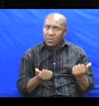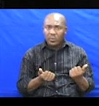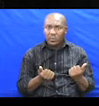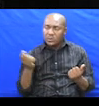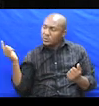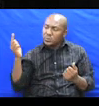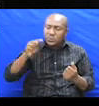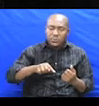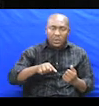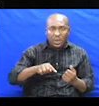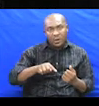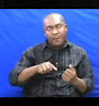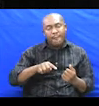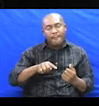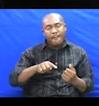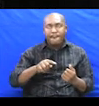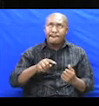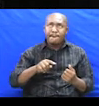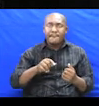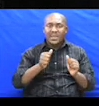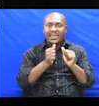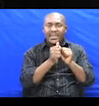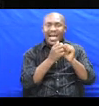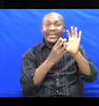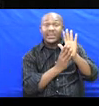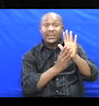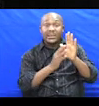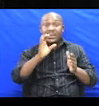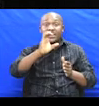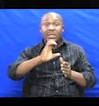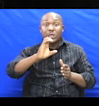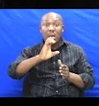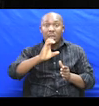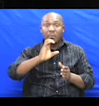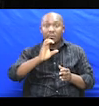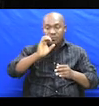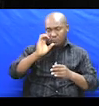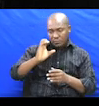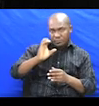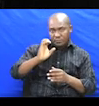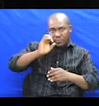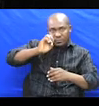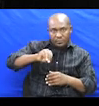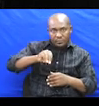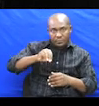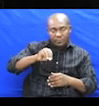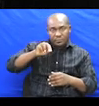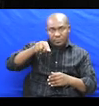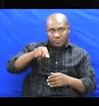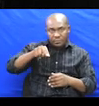conquest on Africa during the last quarter of 19th